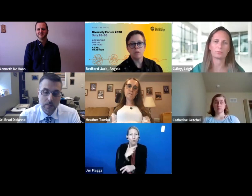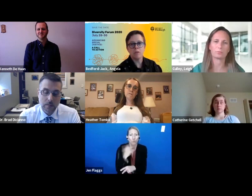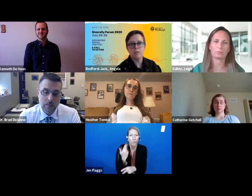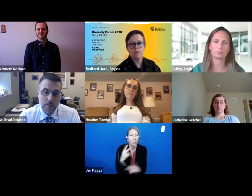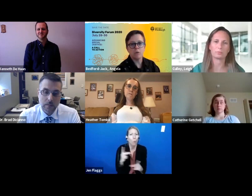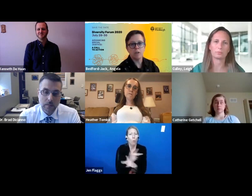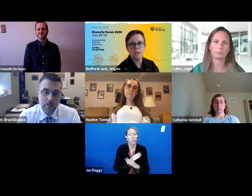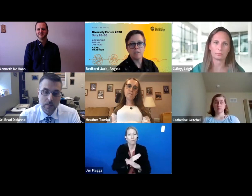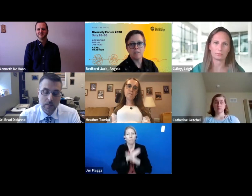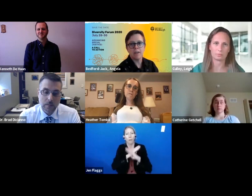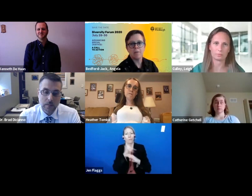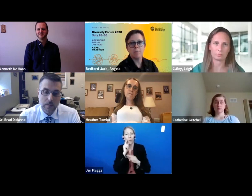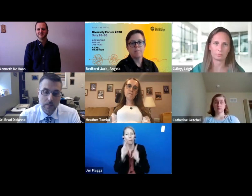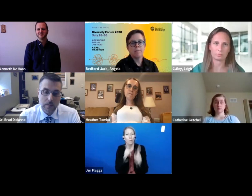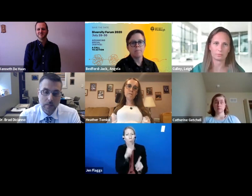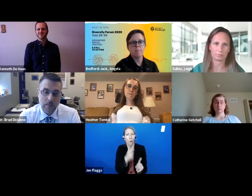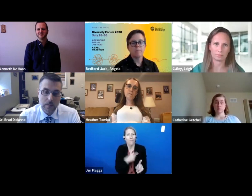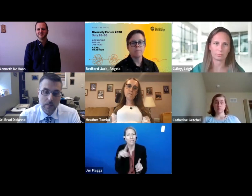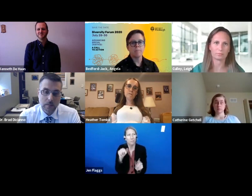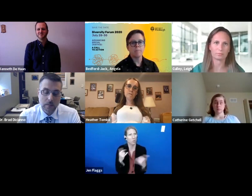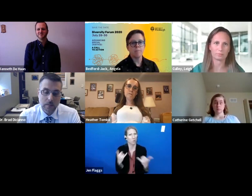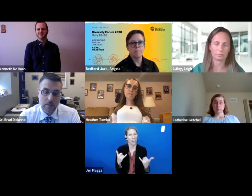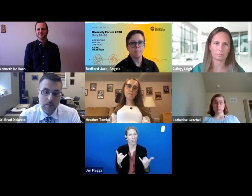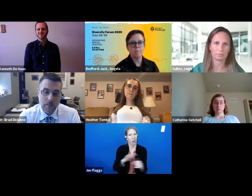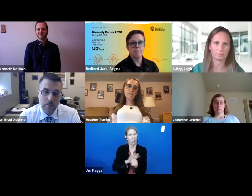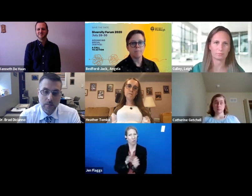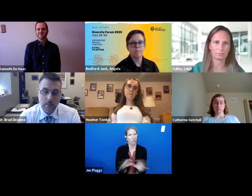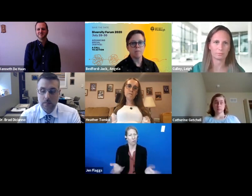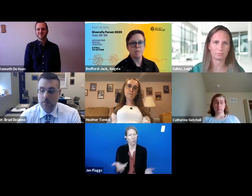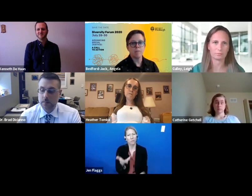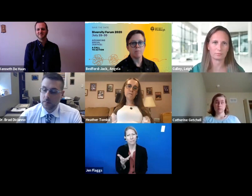people with disabilities during this time?